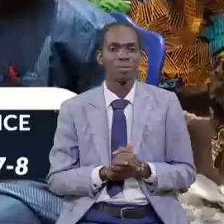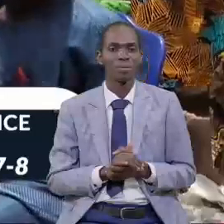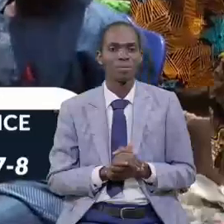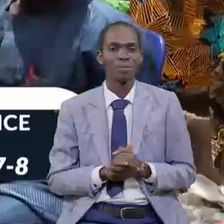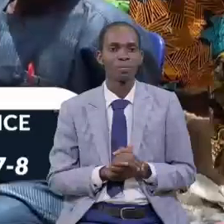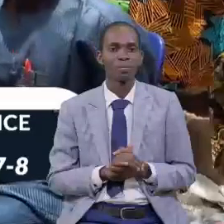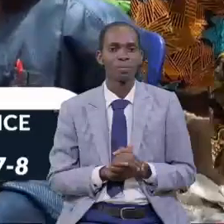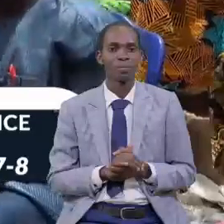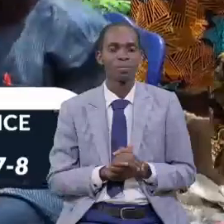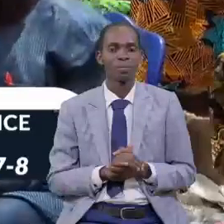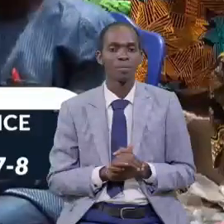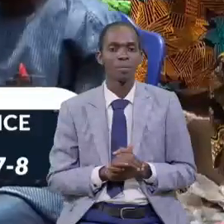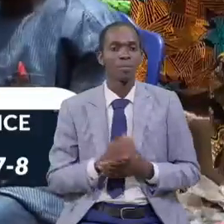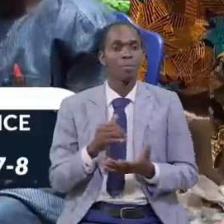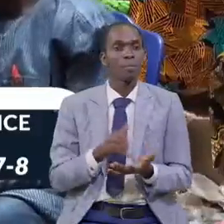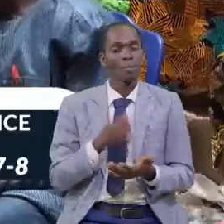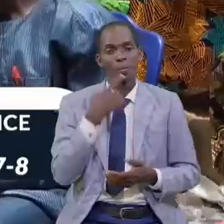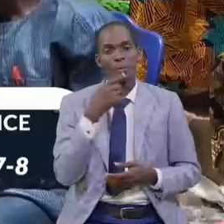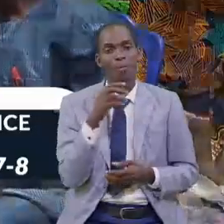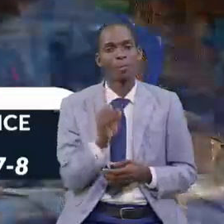24. It says,